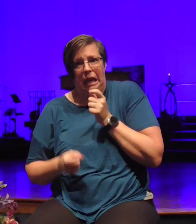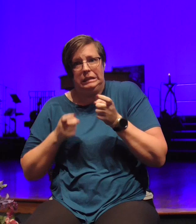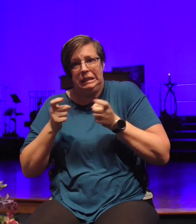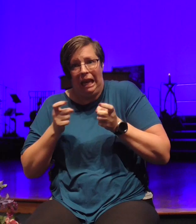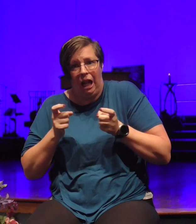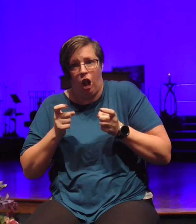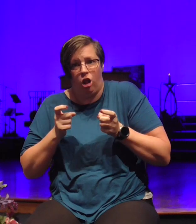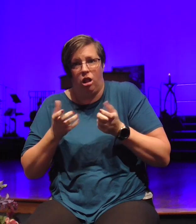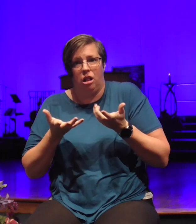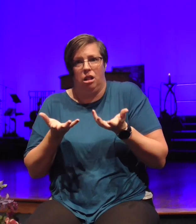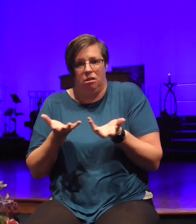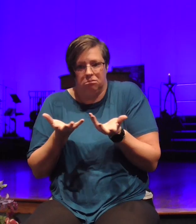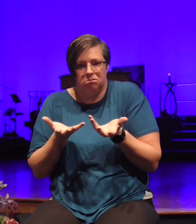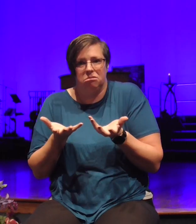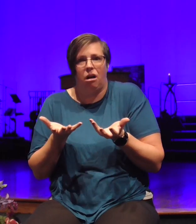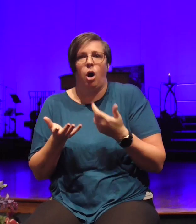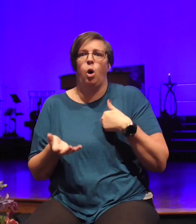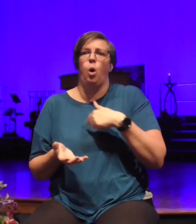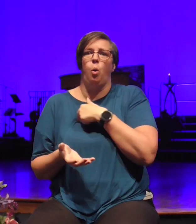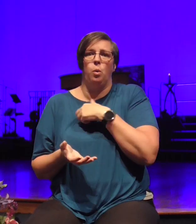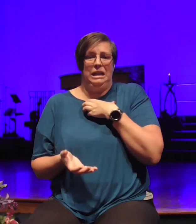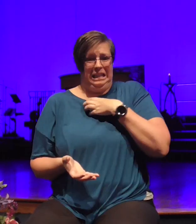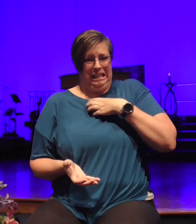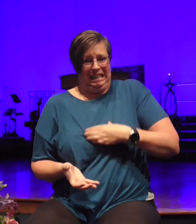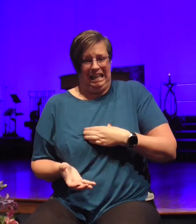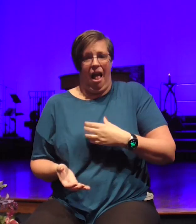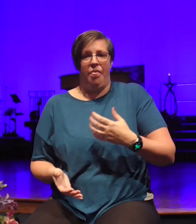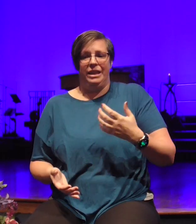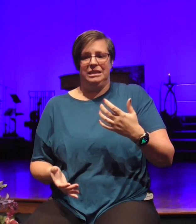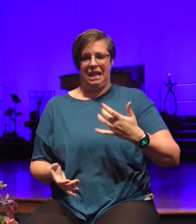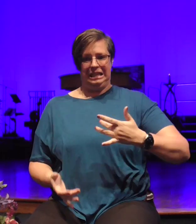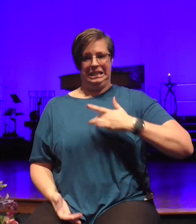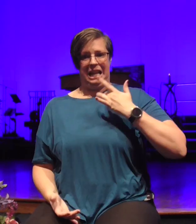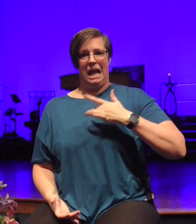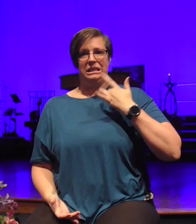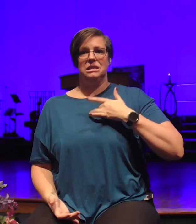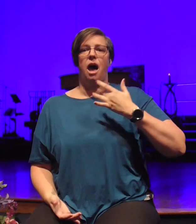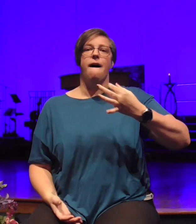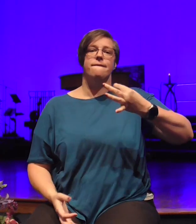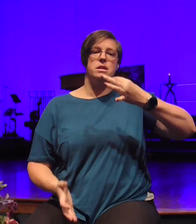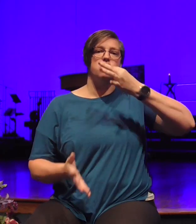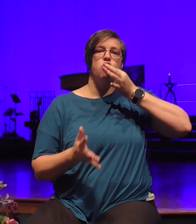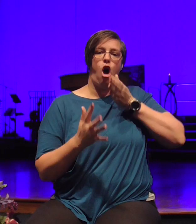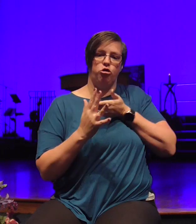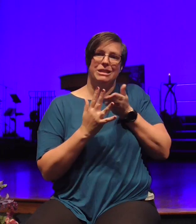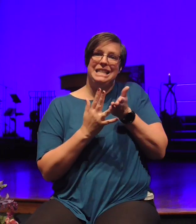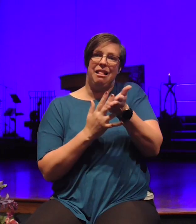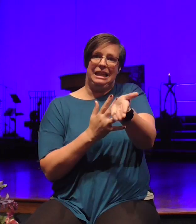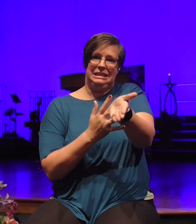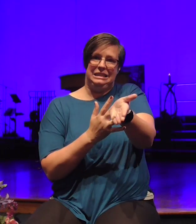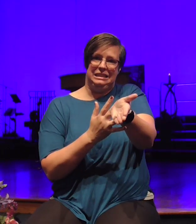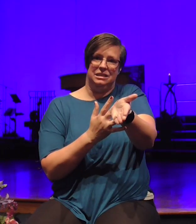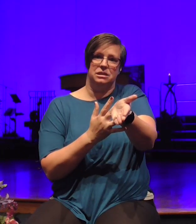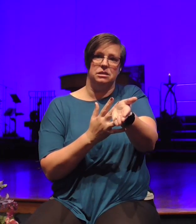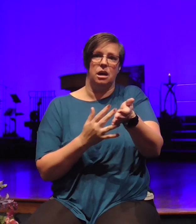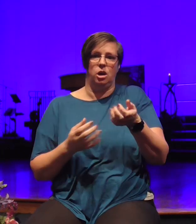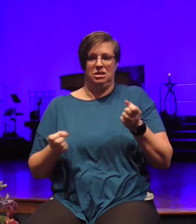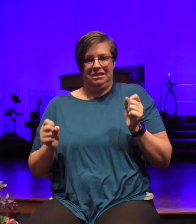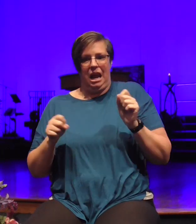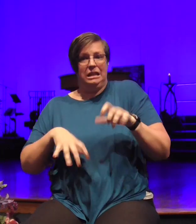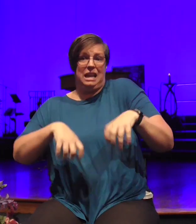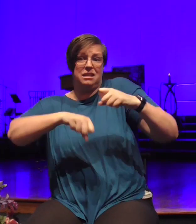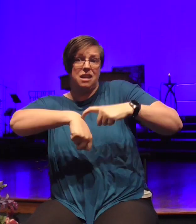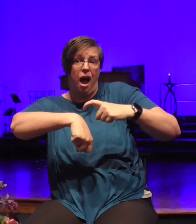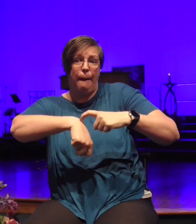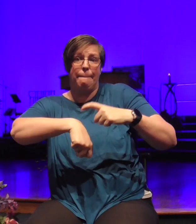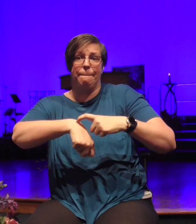we yearn for a sense of resilience that can help us bounce back from something like this. And it takes time,